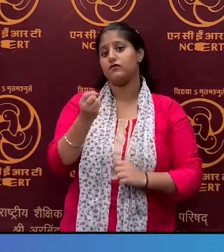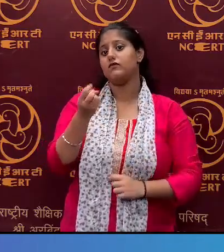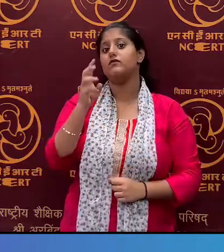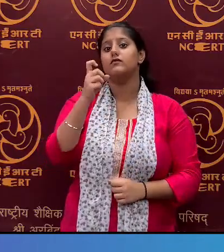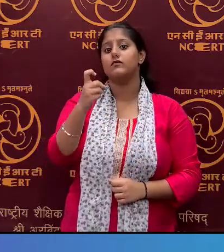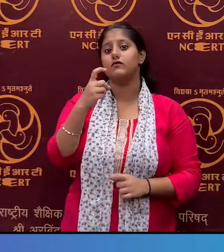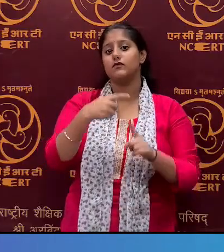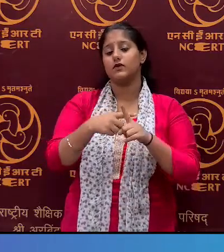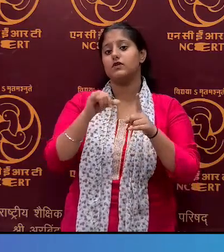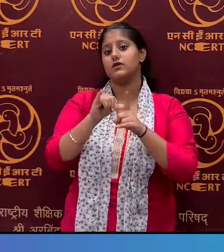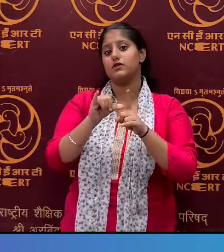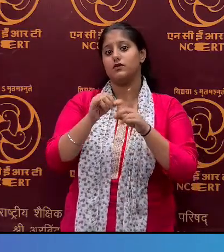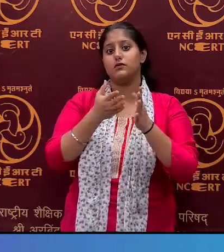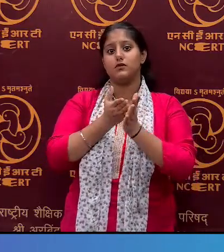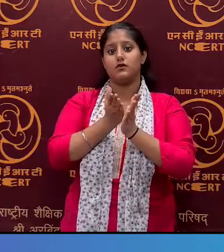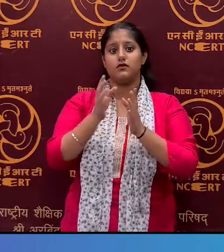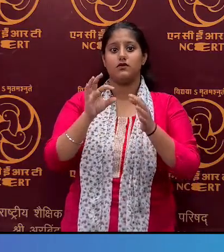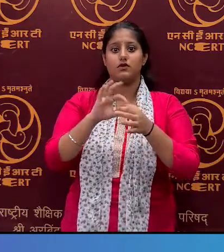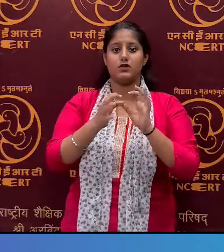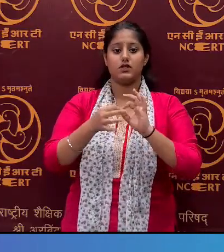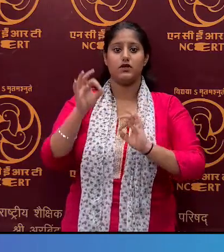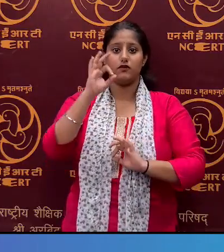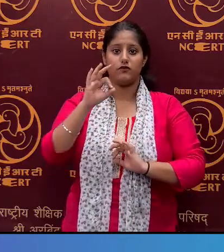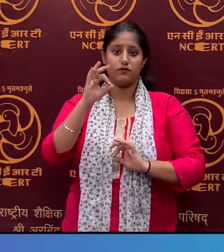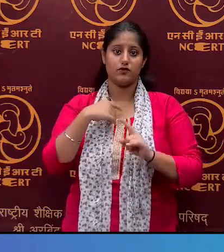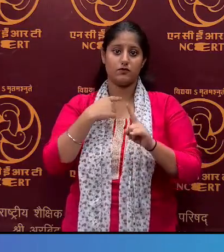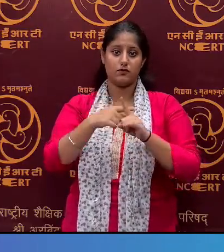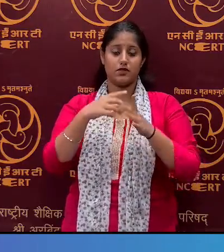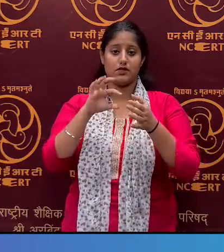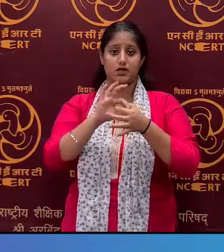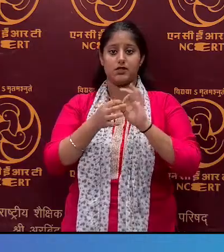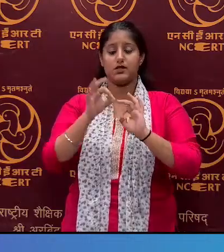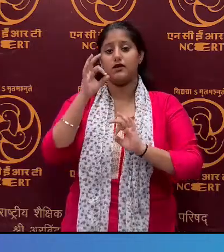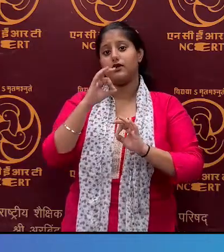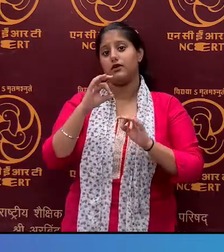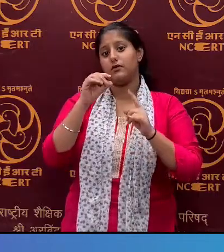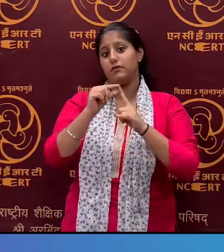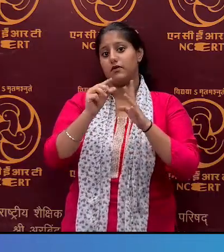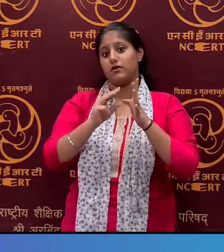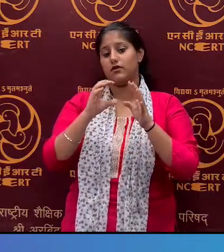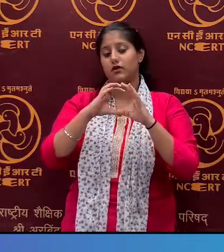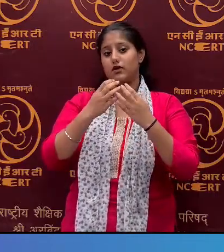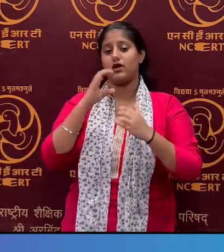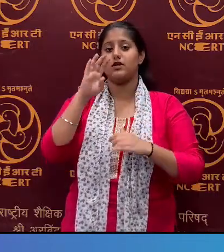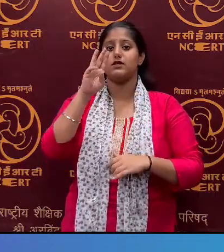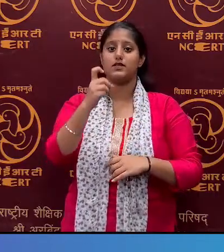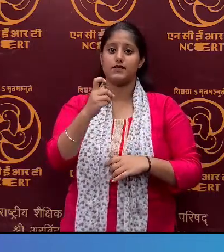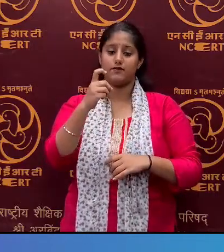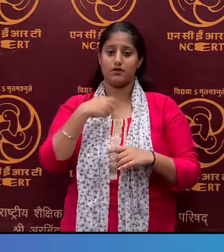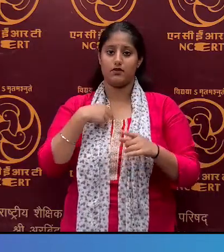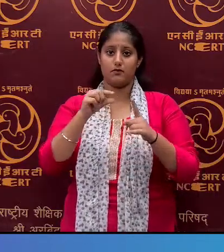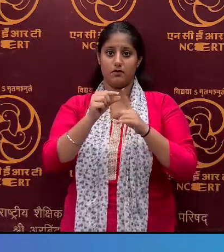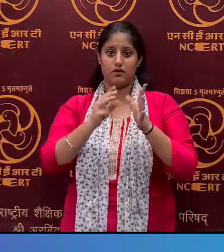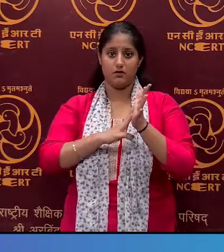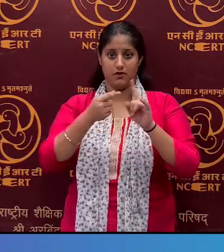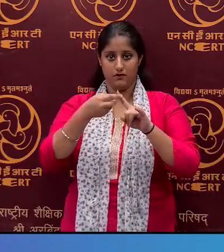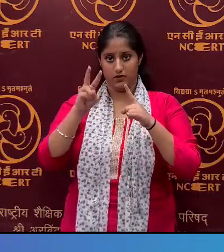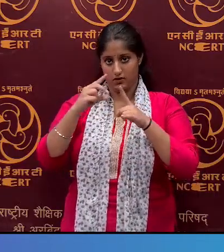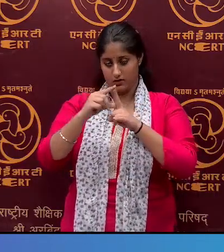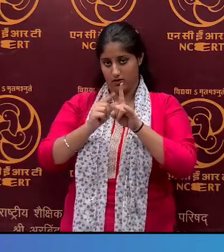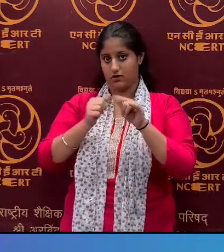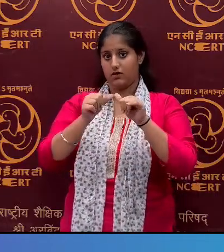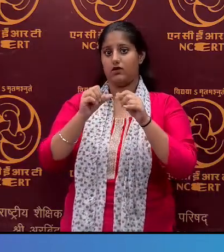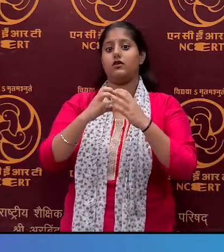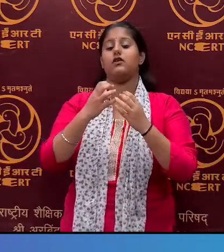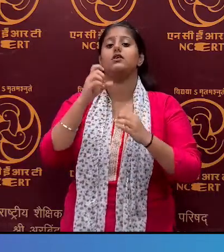on our official YouTube channels which are NCERT official and NCERT class 7, PME Vidya class 7.